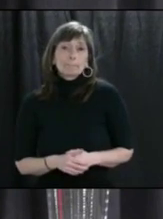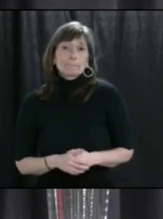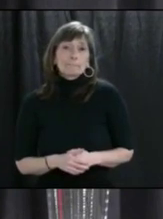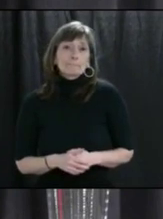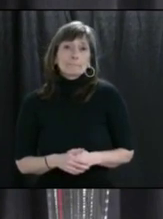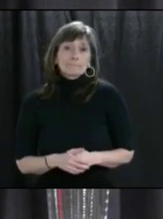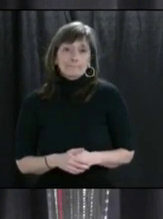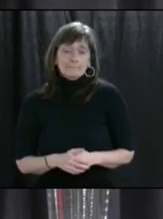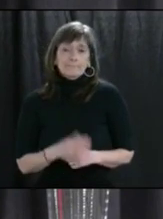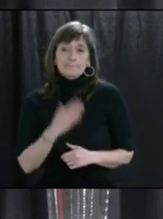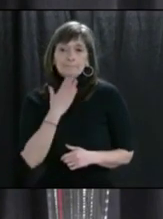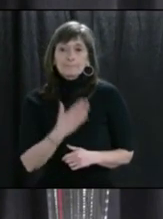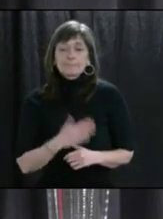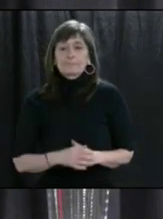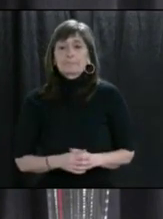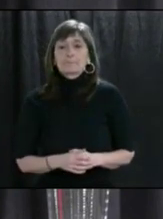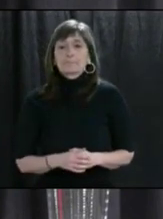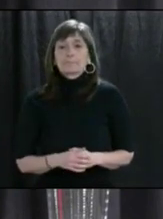Thank you.